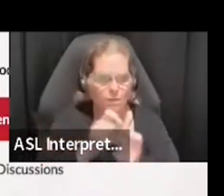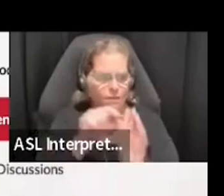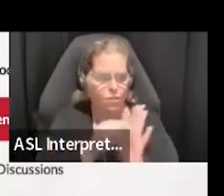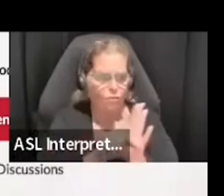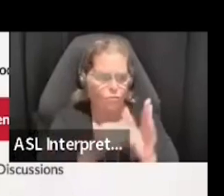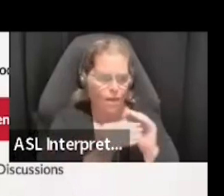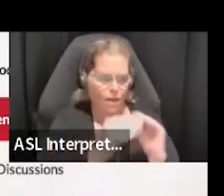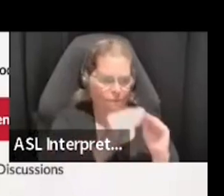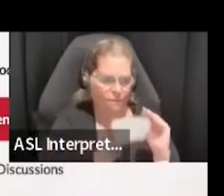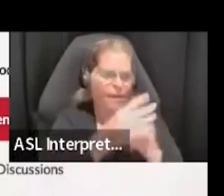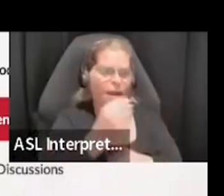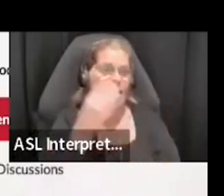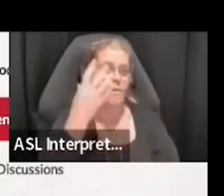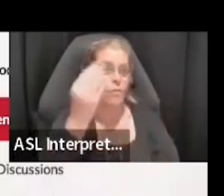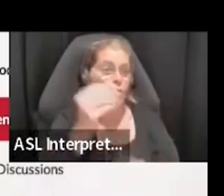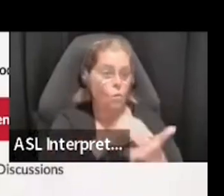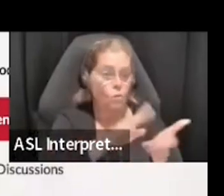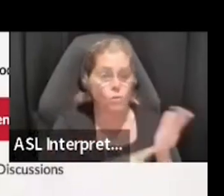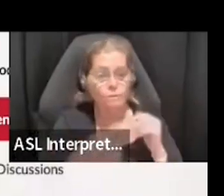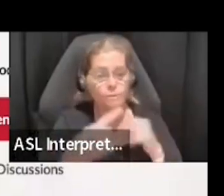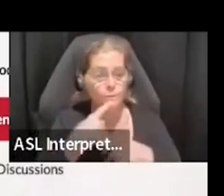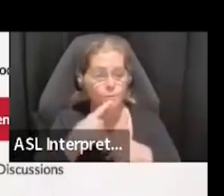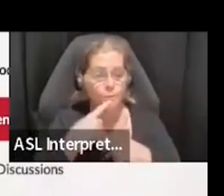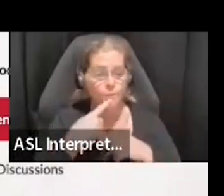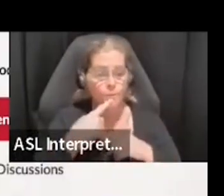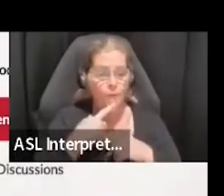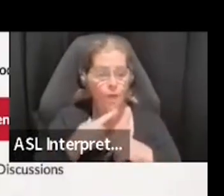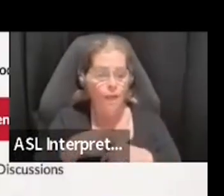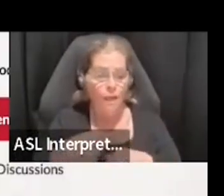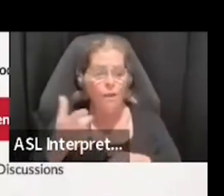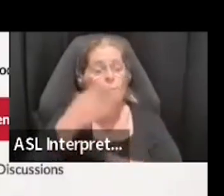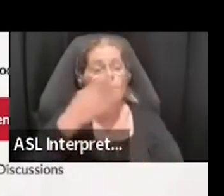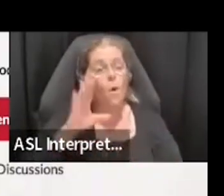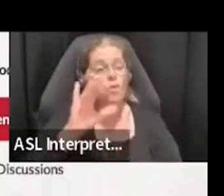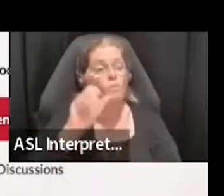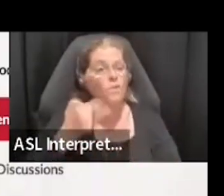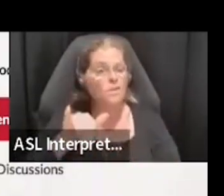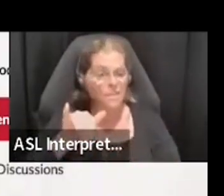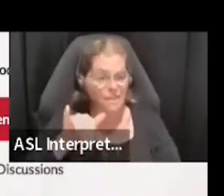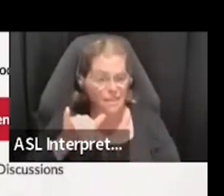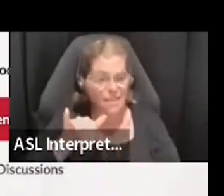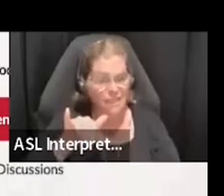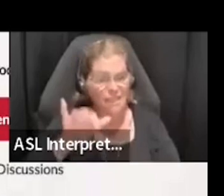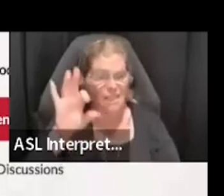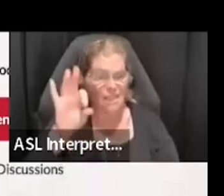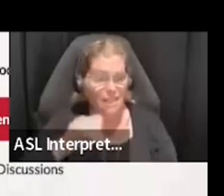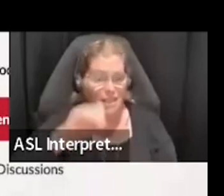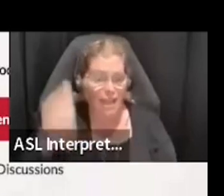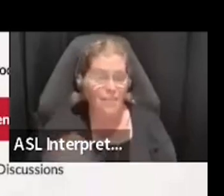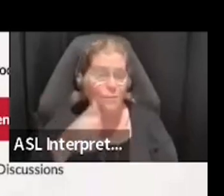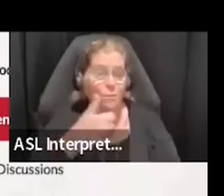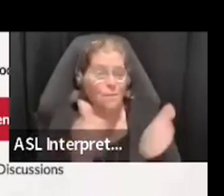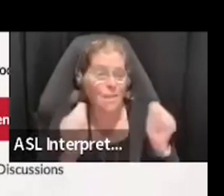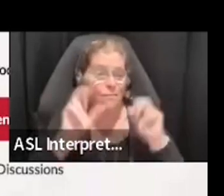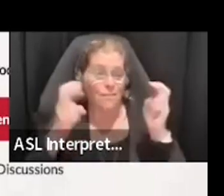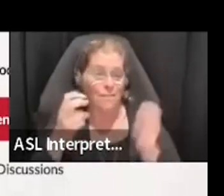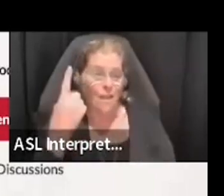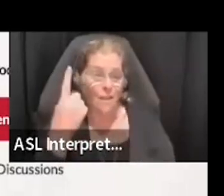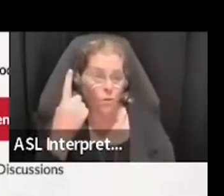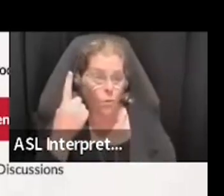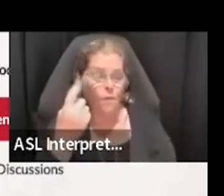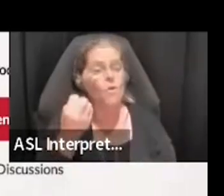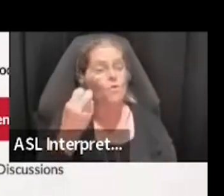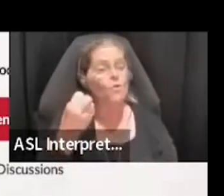than 90% of the schools in Baltimore City are Title I schools. According to MSDE data, approximately 12% of the